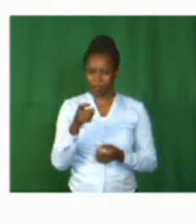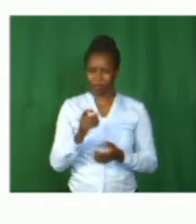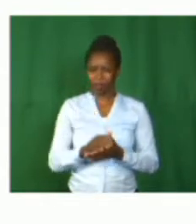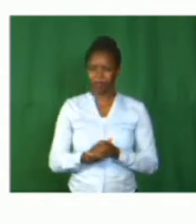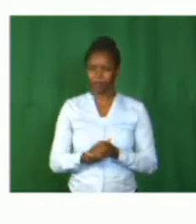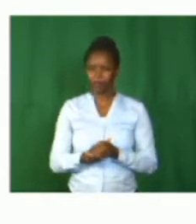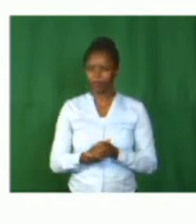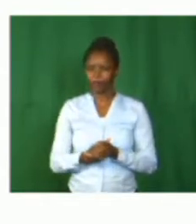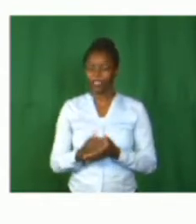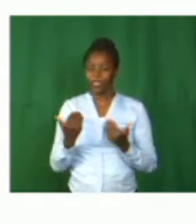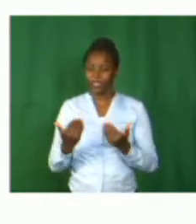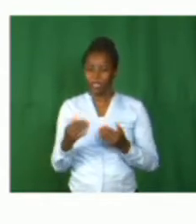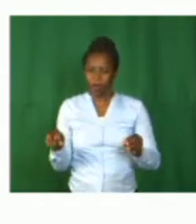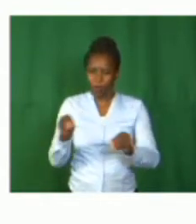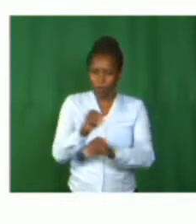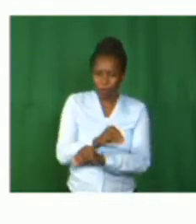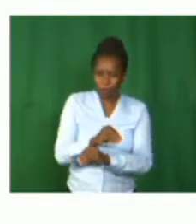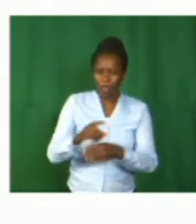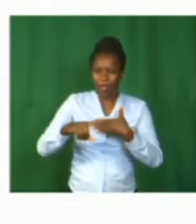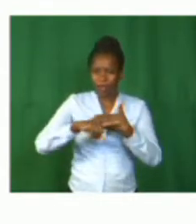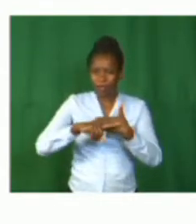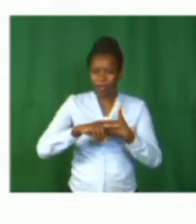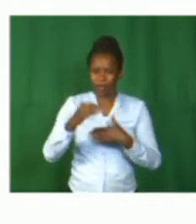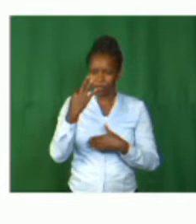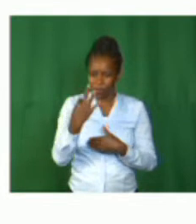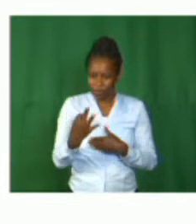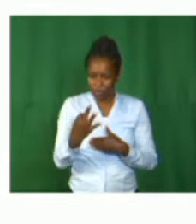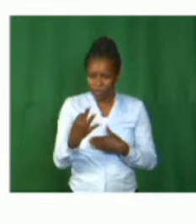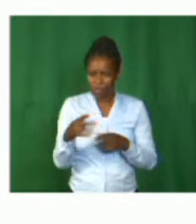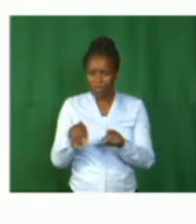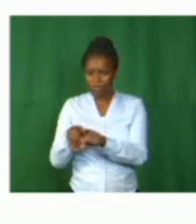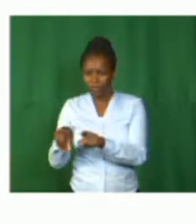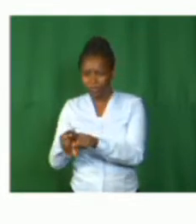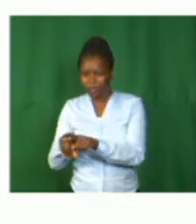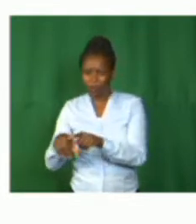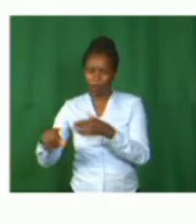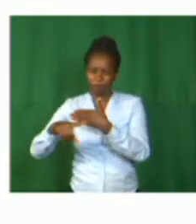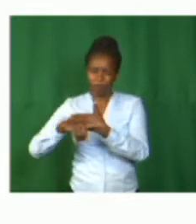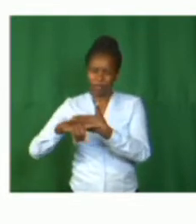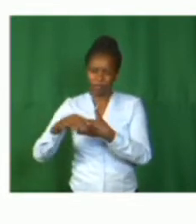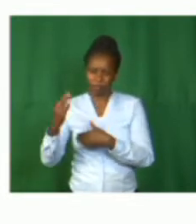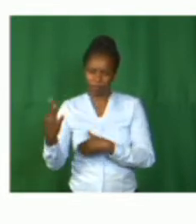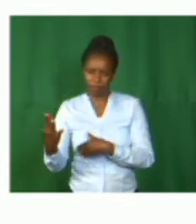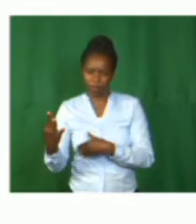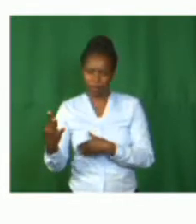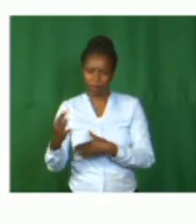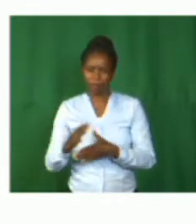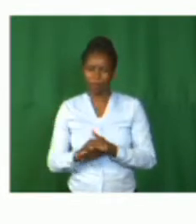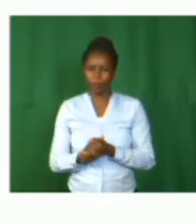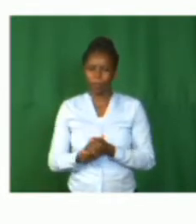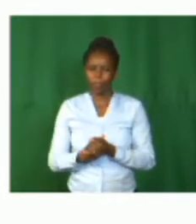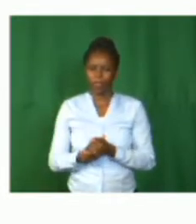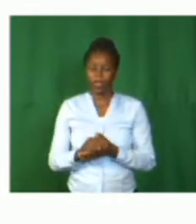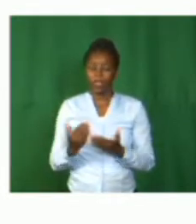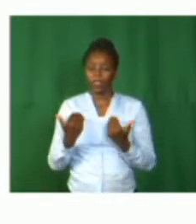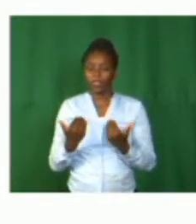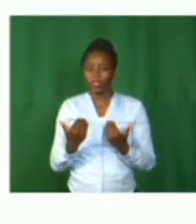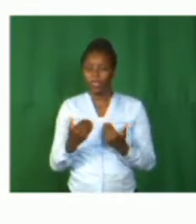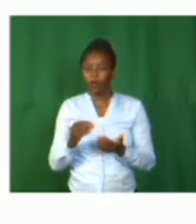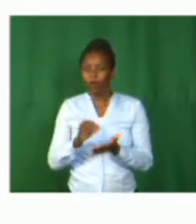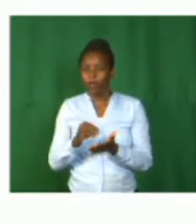So it means we have substituted -3 here and also -3 in that formula. Now, when that means we are going to